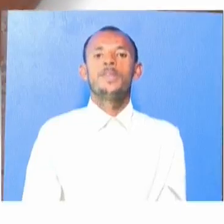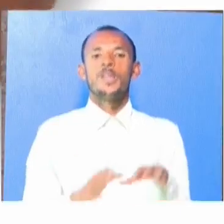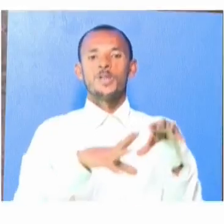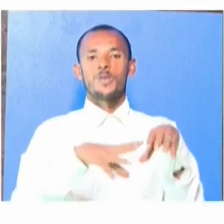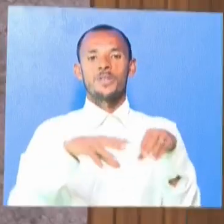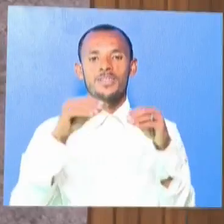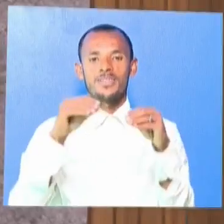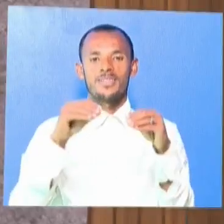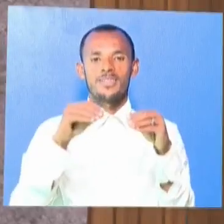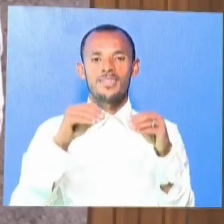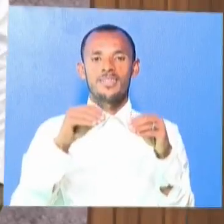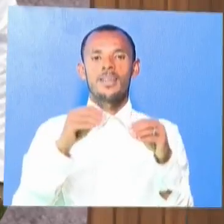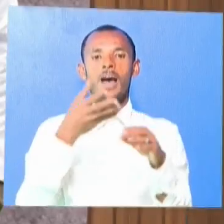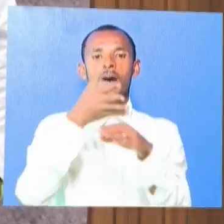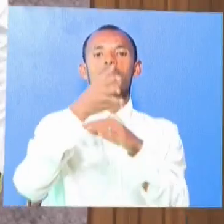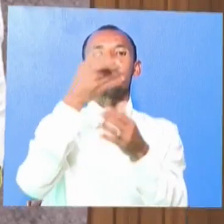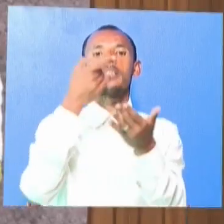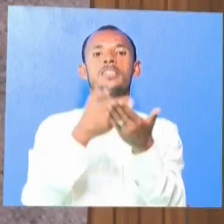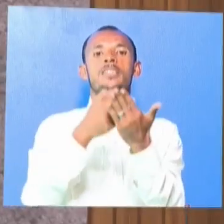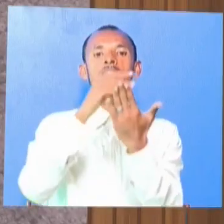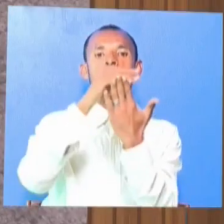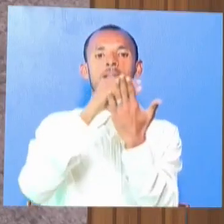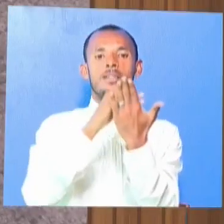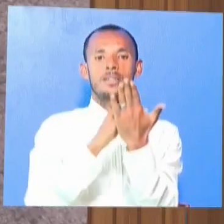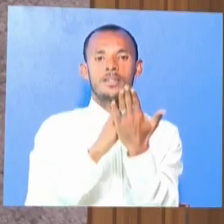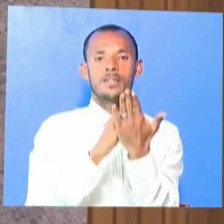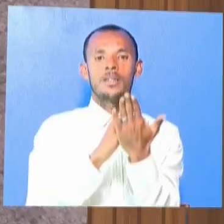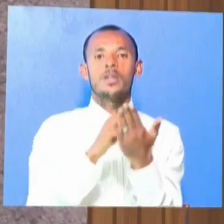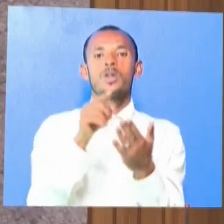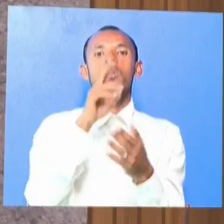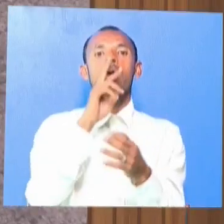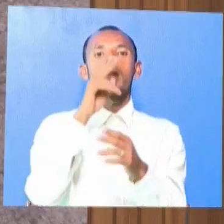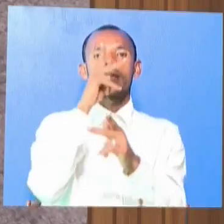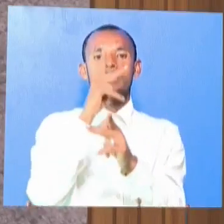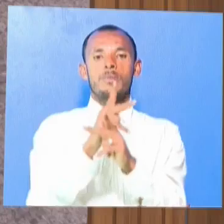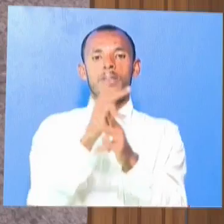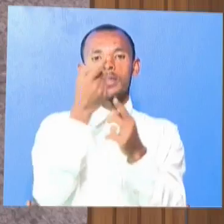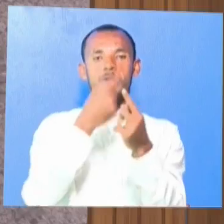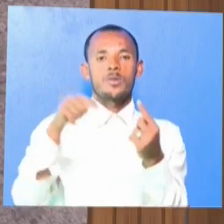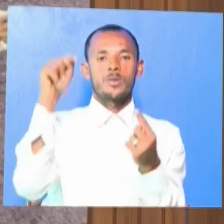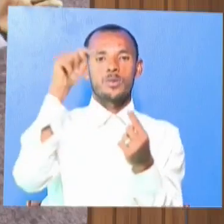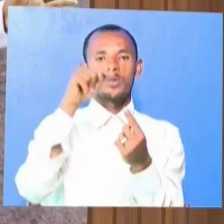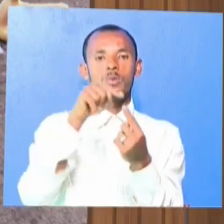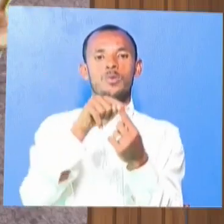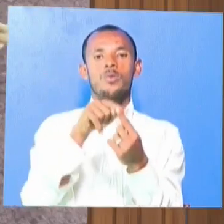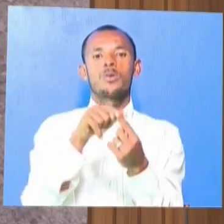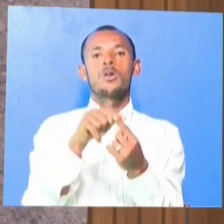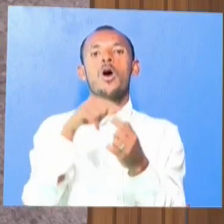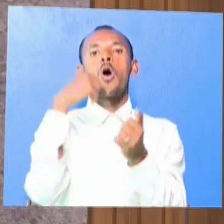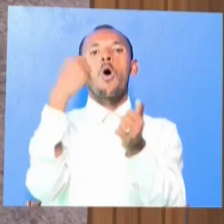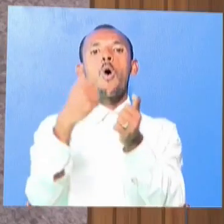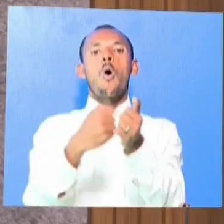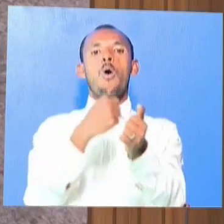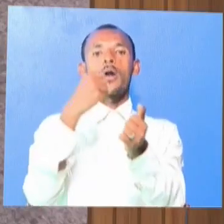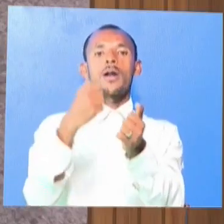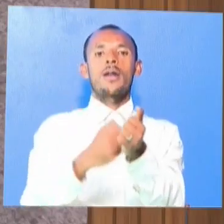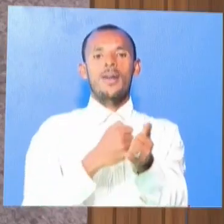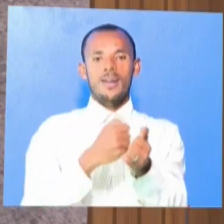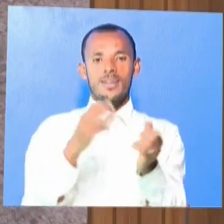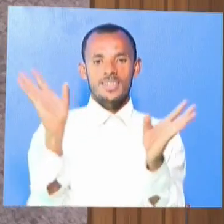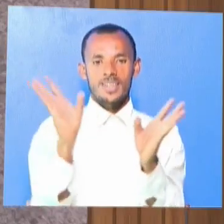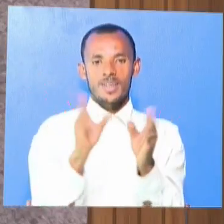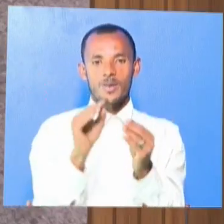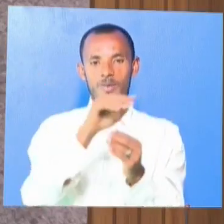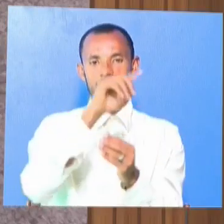Students, after this lesson, you are expected to order set of integers